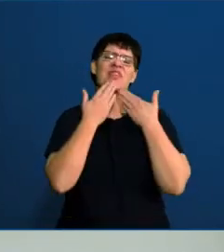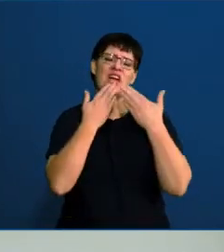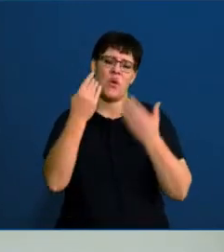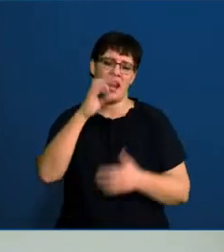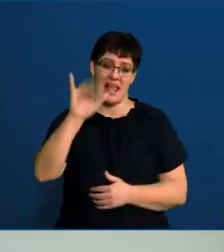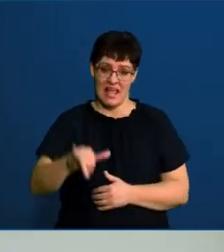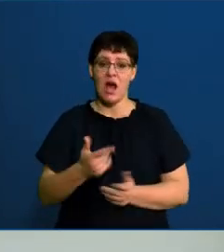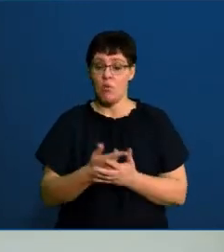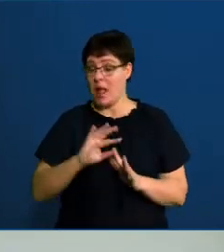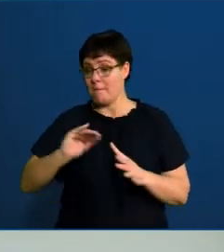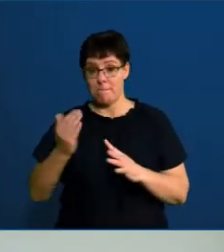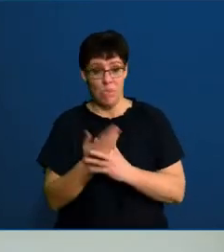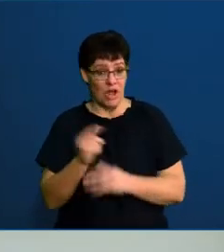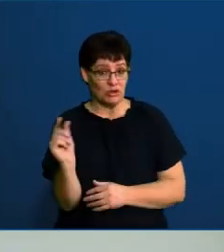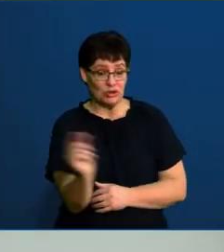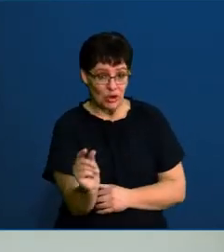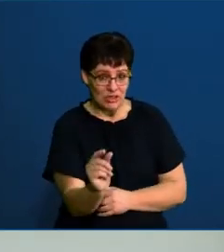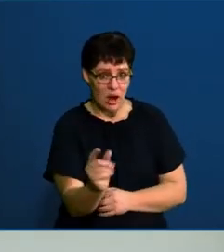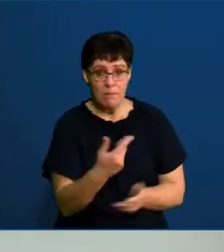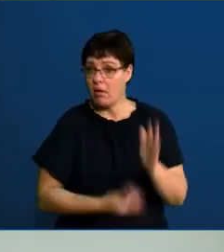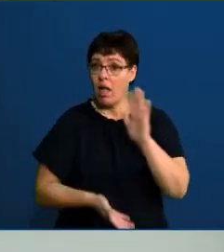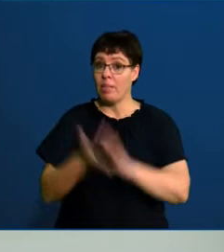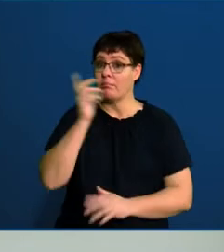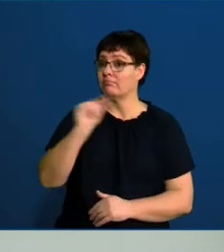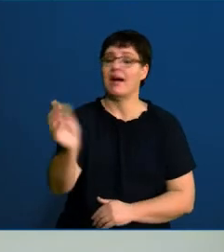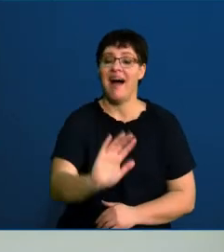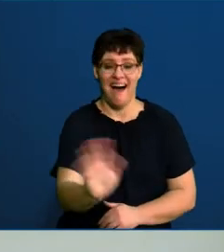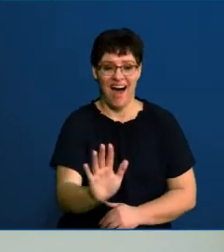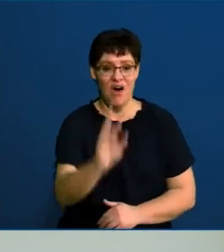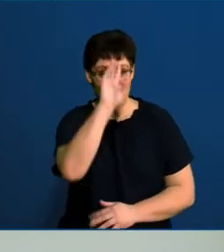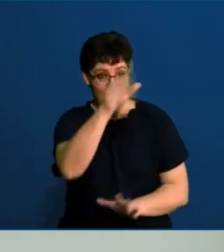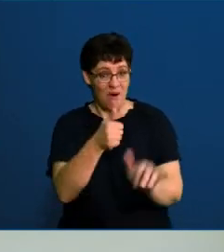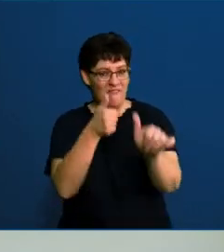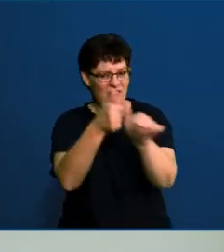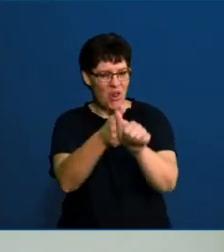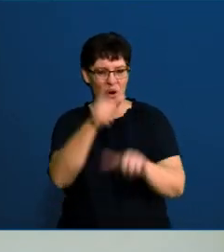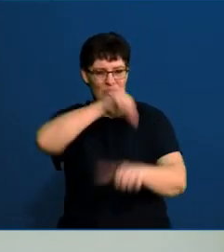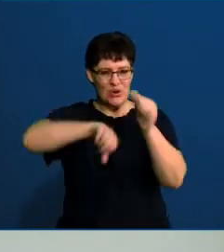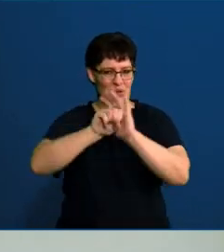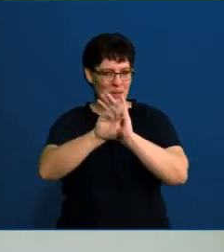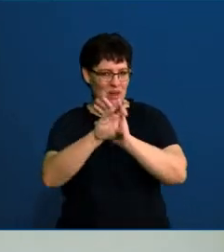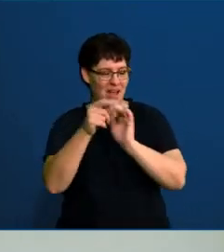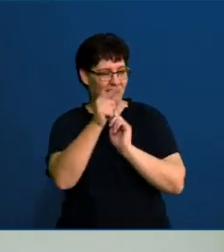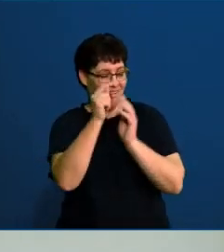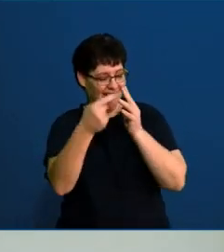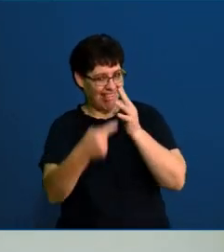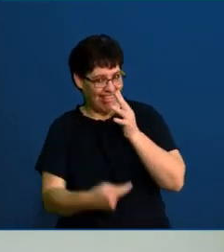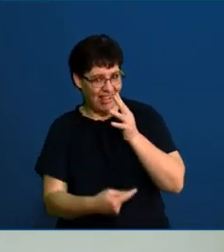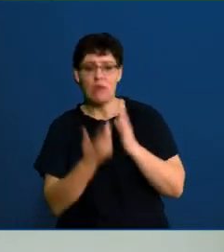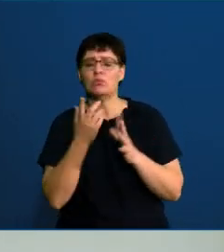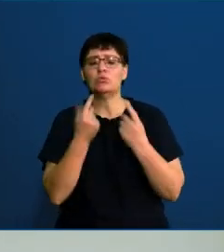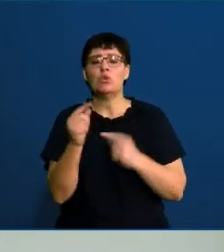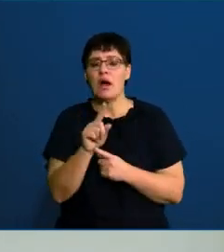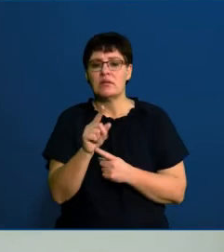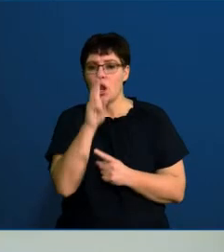we are going to take a very short break, but don't go anywhere. Remember to follow us on all our social media platforms. All you need to do is search